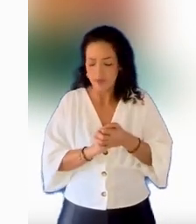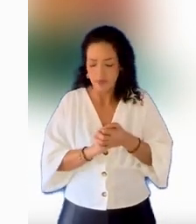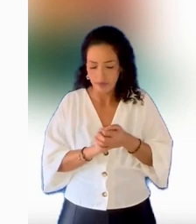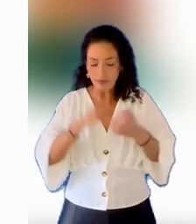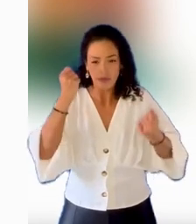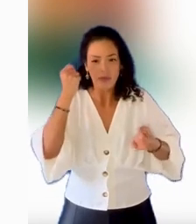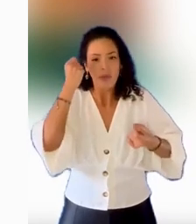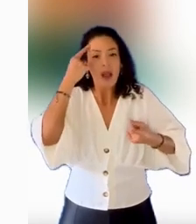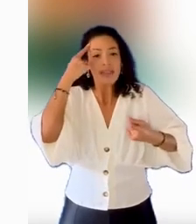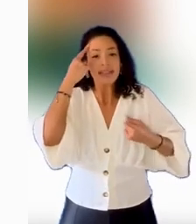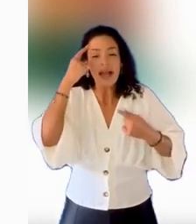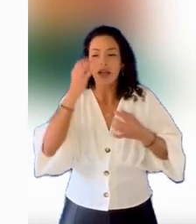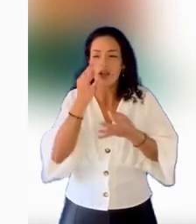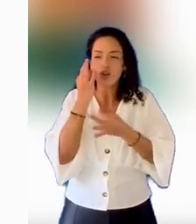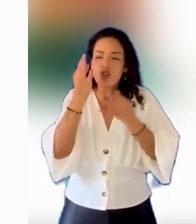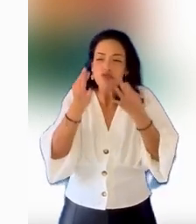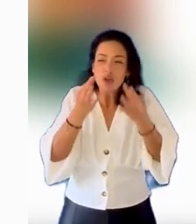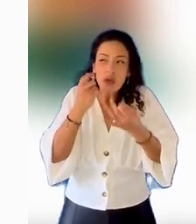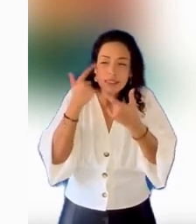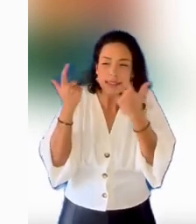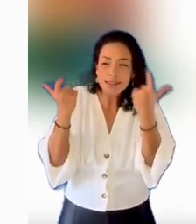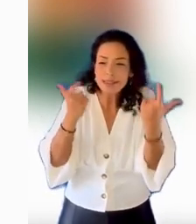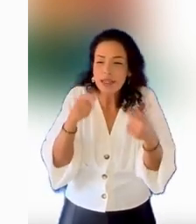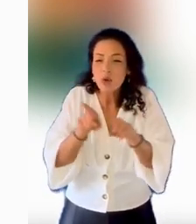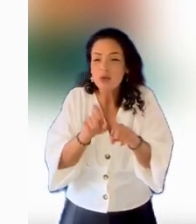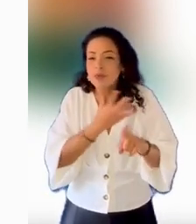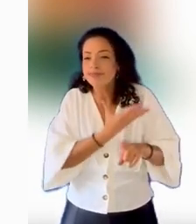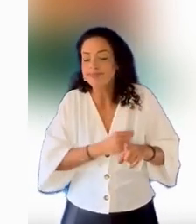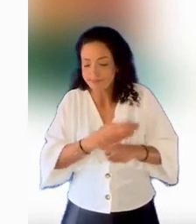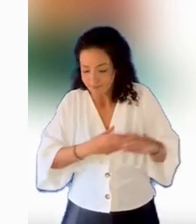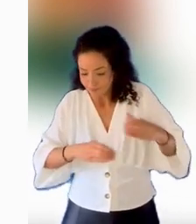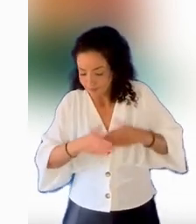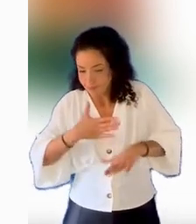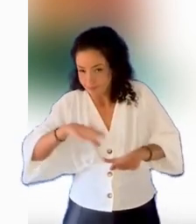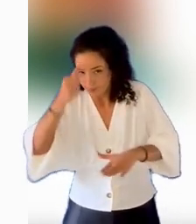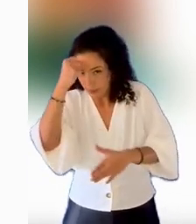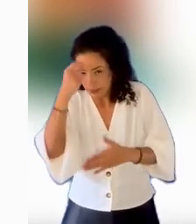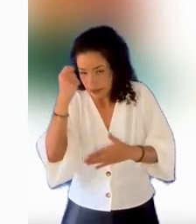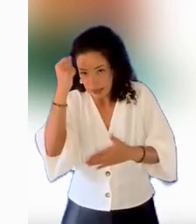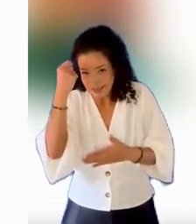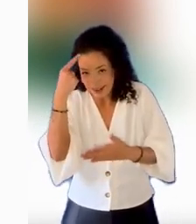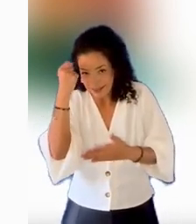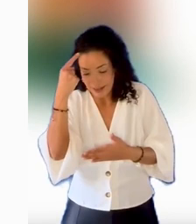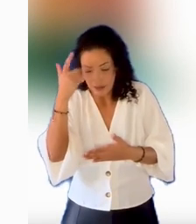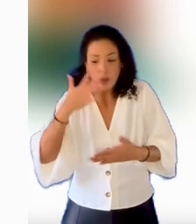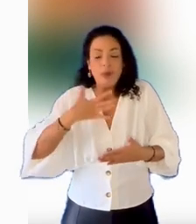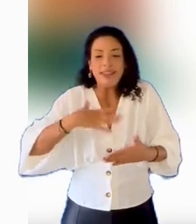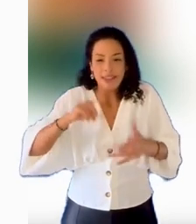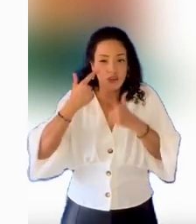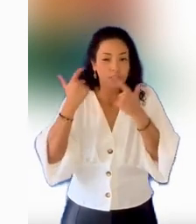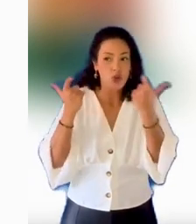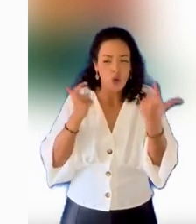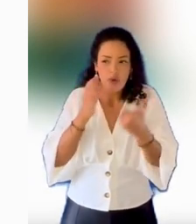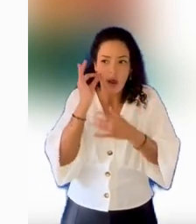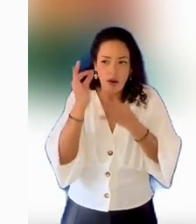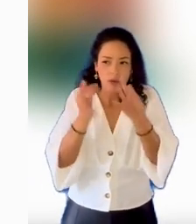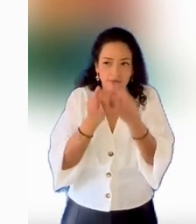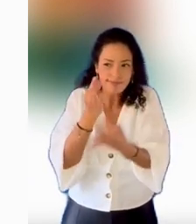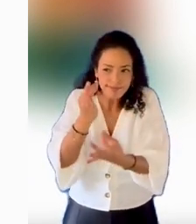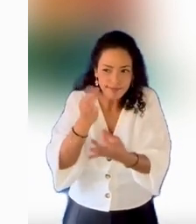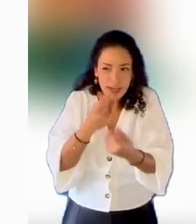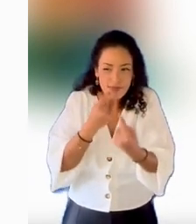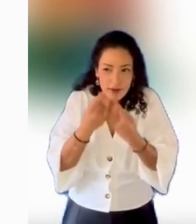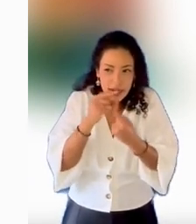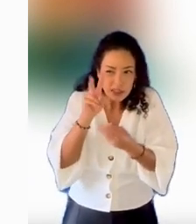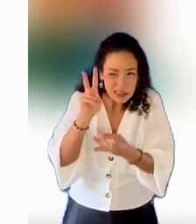Understanding curiosity and humility. Empathy demands understanding, which in turn requires us to be curious, ask questions, seek